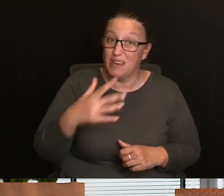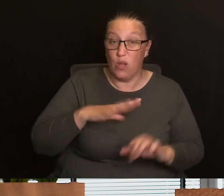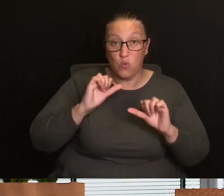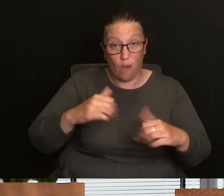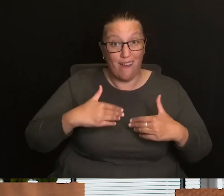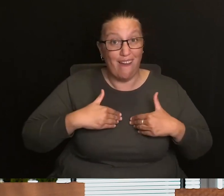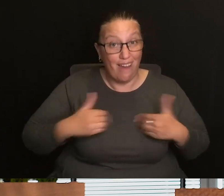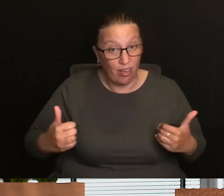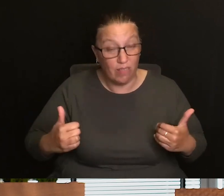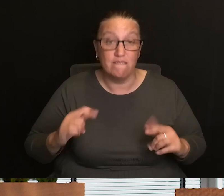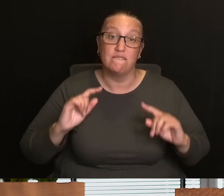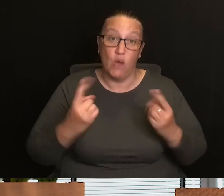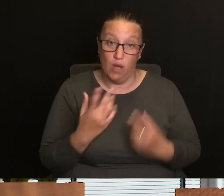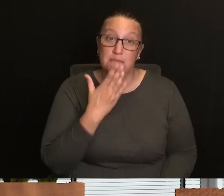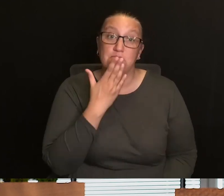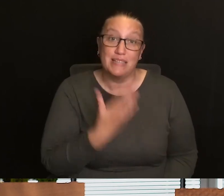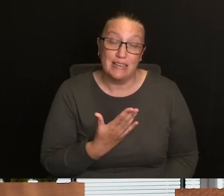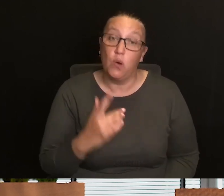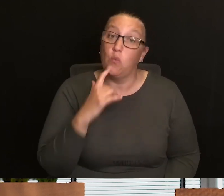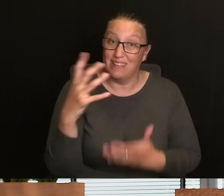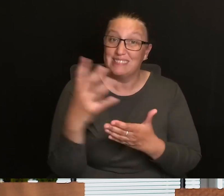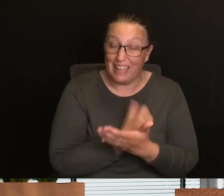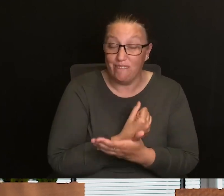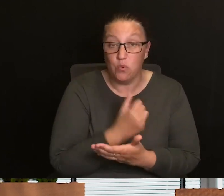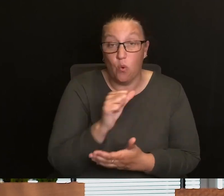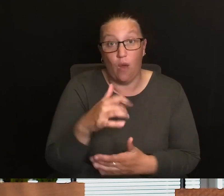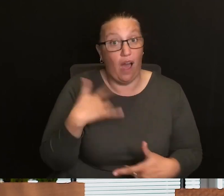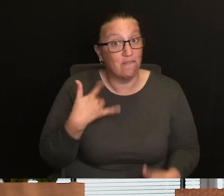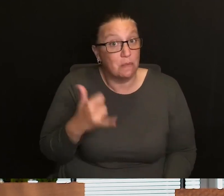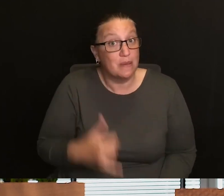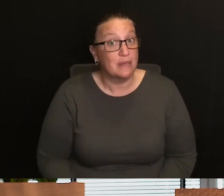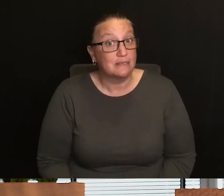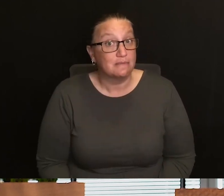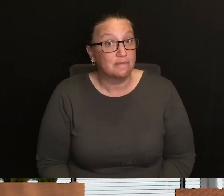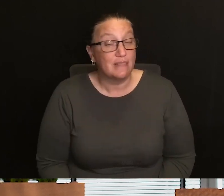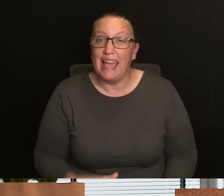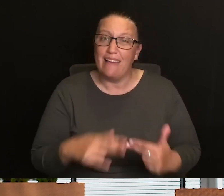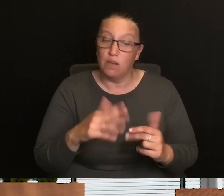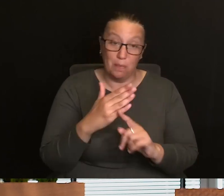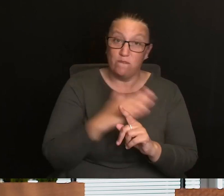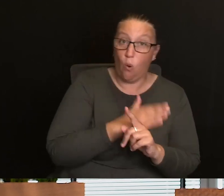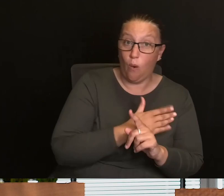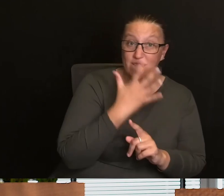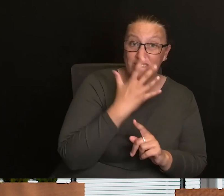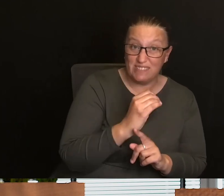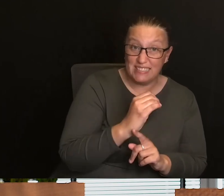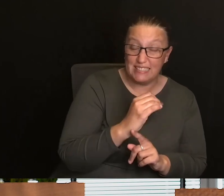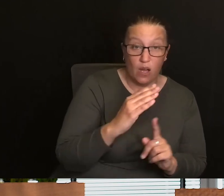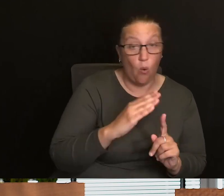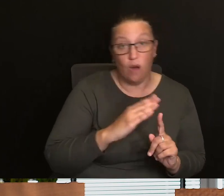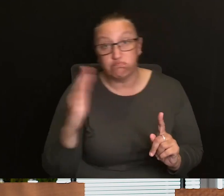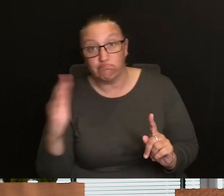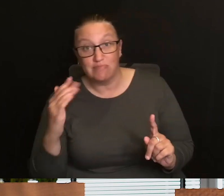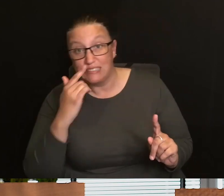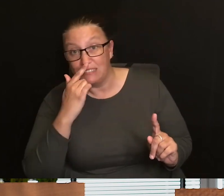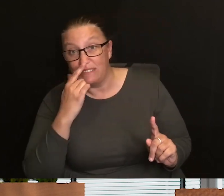Do the test. It could save your life. If you're outside of the program's target age range of 50 to 74